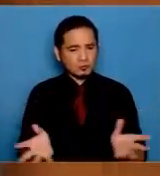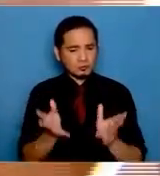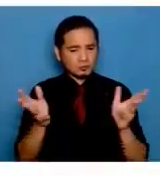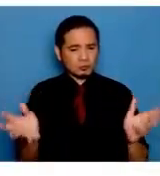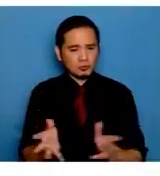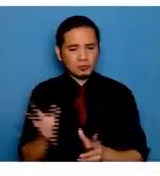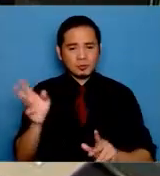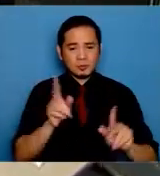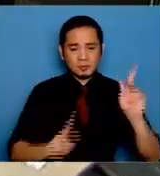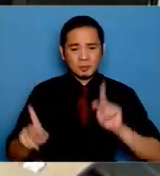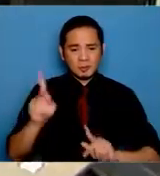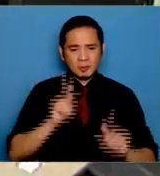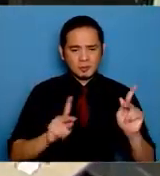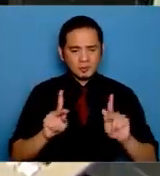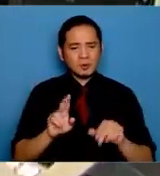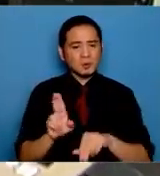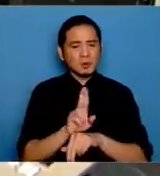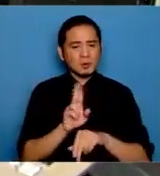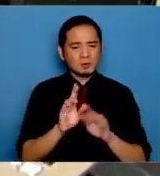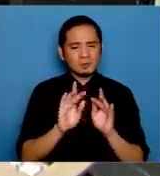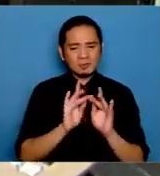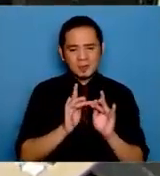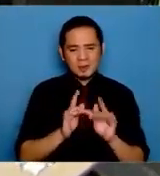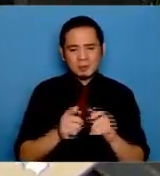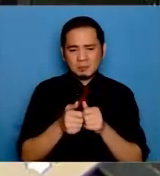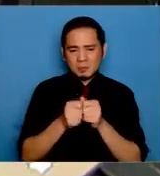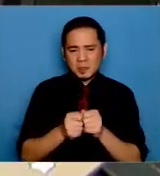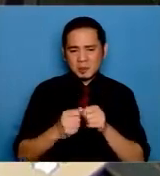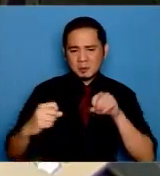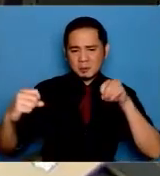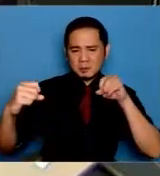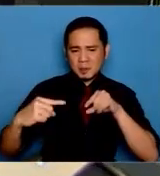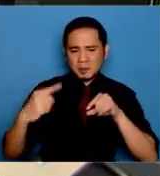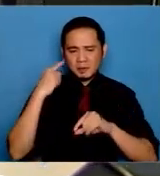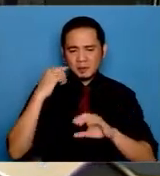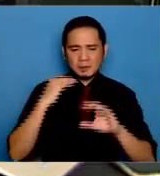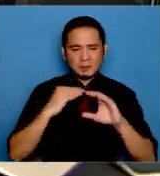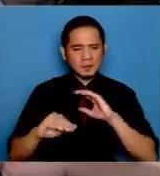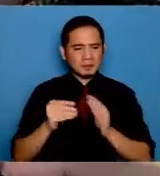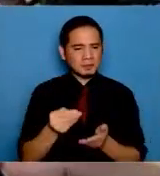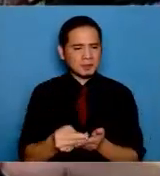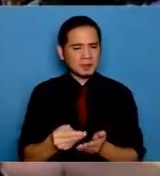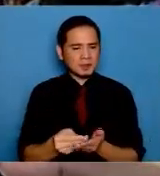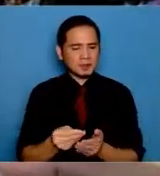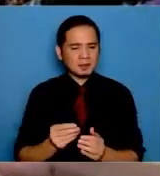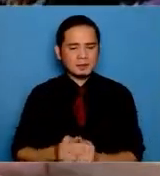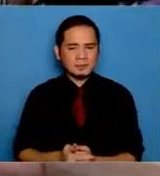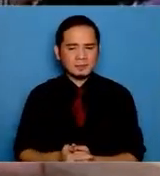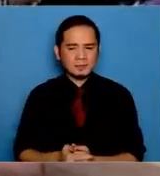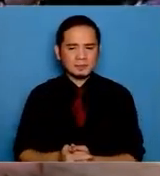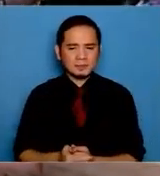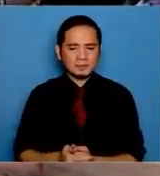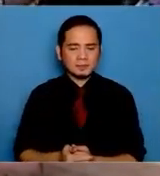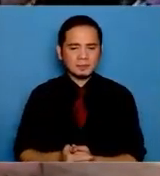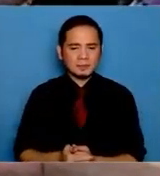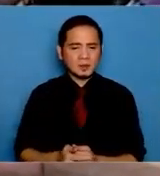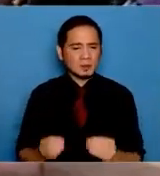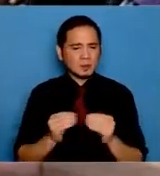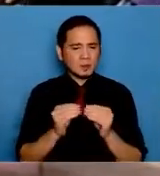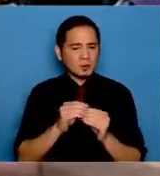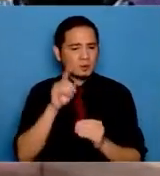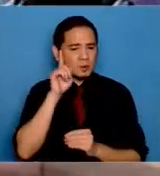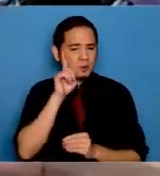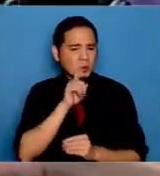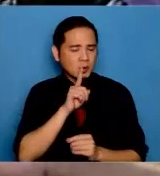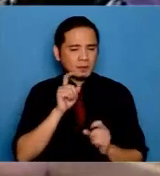ninang na tangkilikin ang digital aginaldo. The economy becomes more efficient and our costs